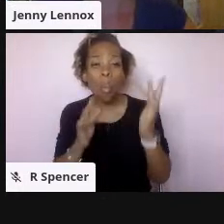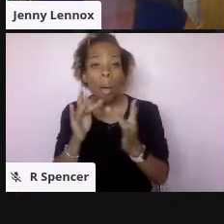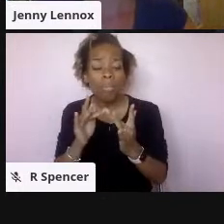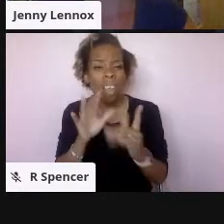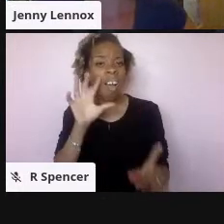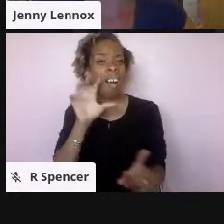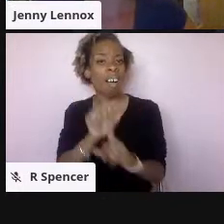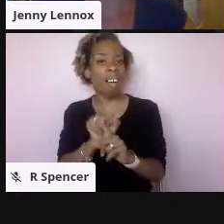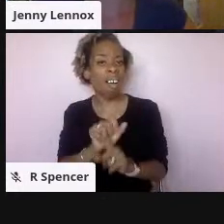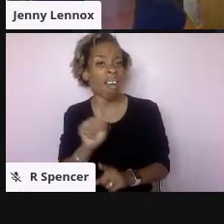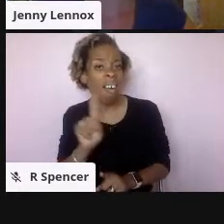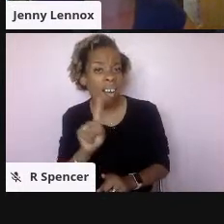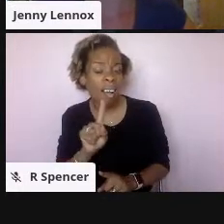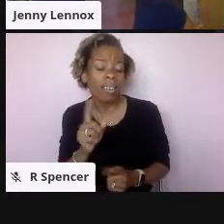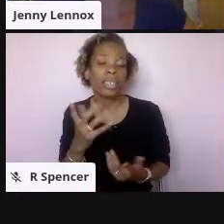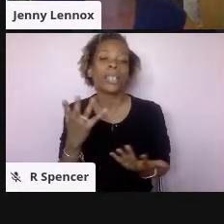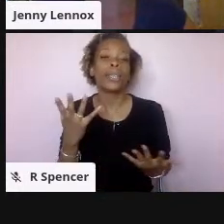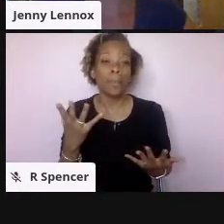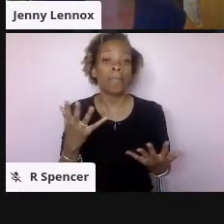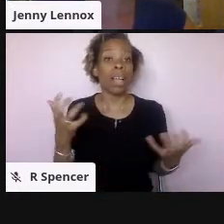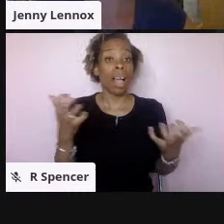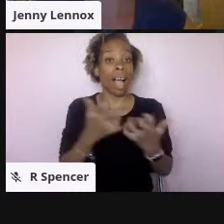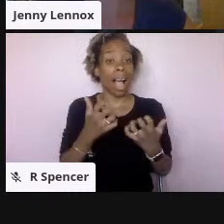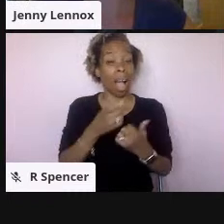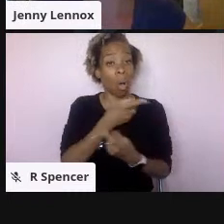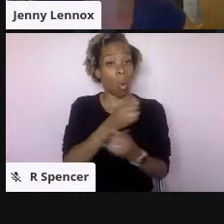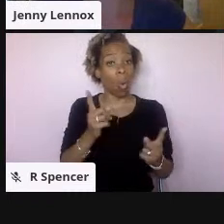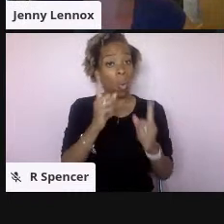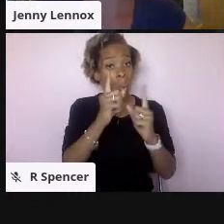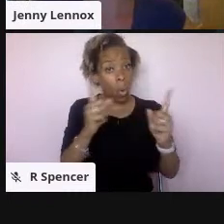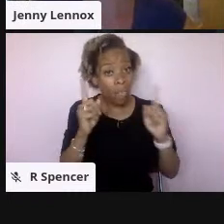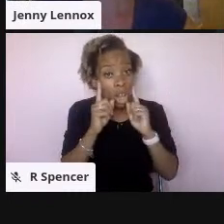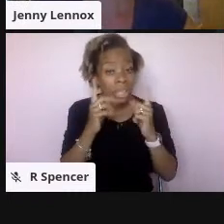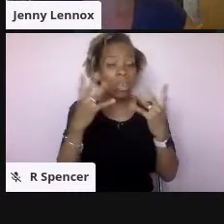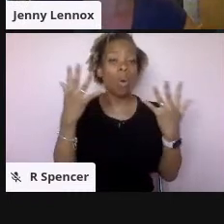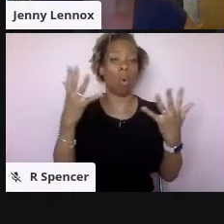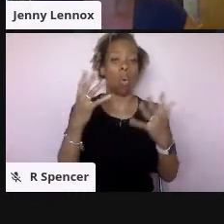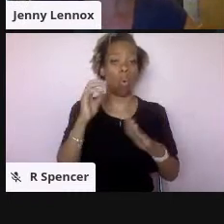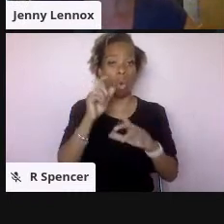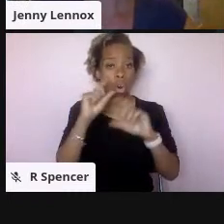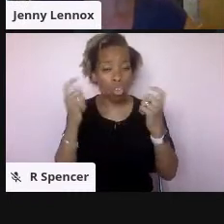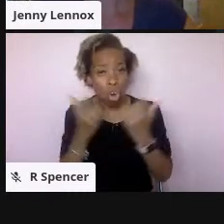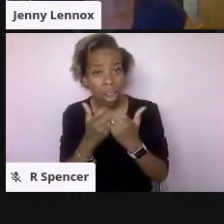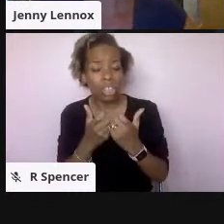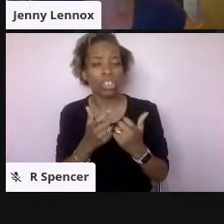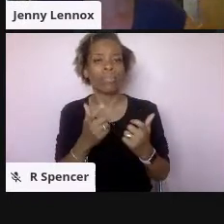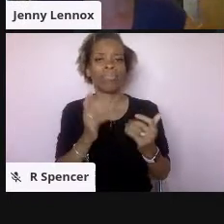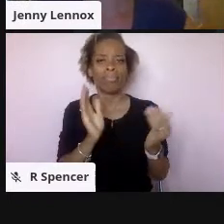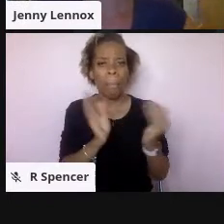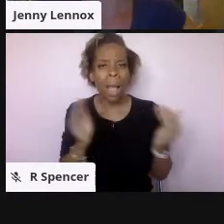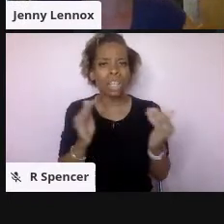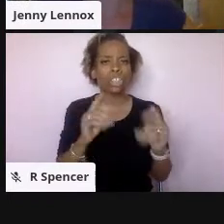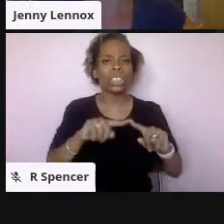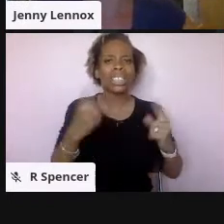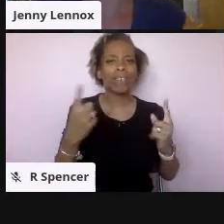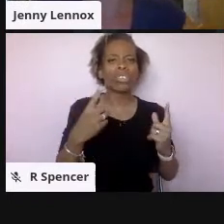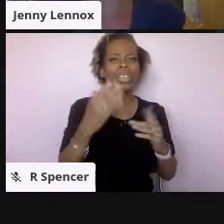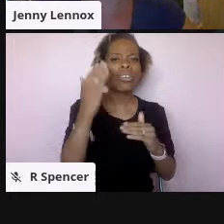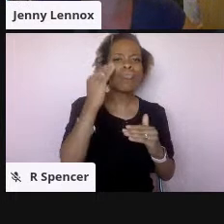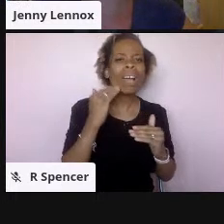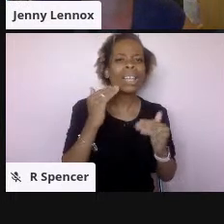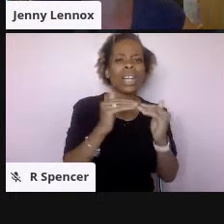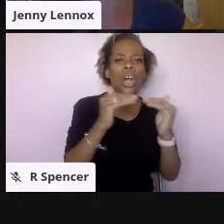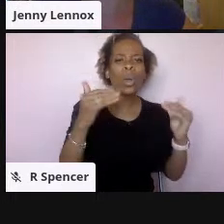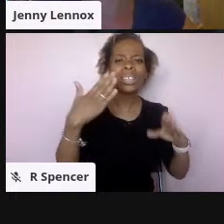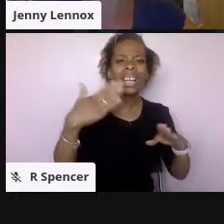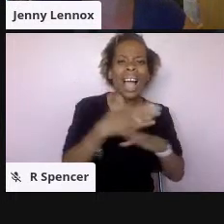like how the institution is meeting the public sector equality duty, race equality action plans, equality university annual reports, and